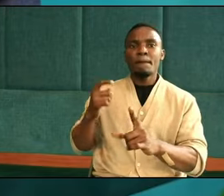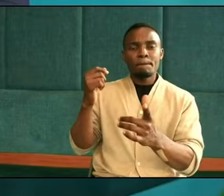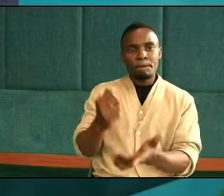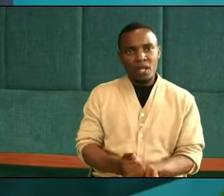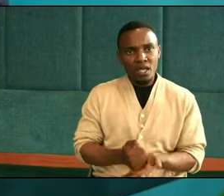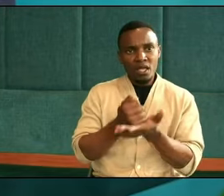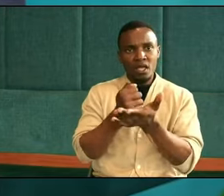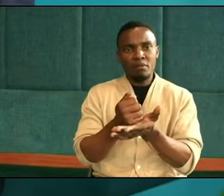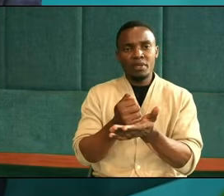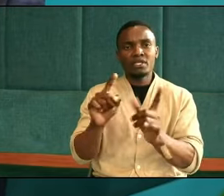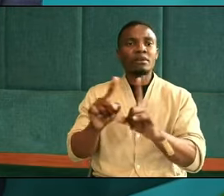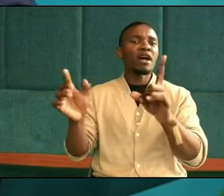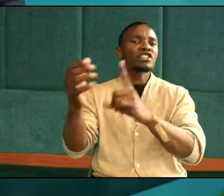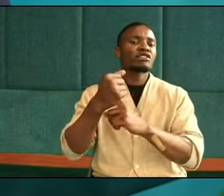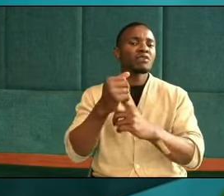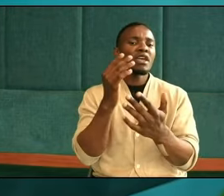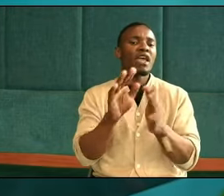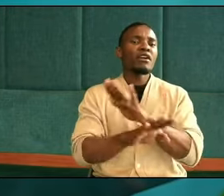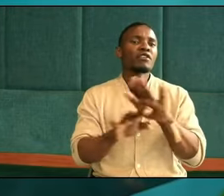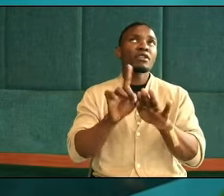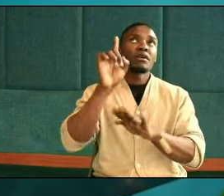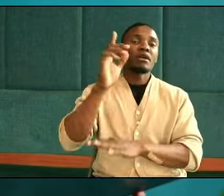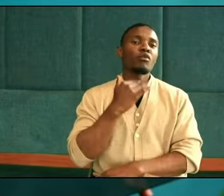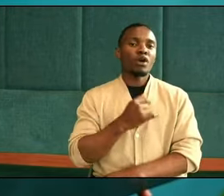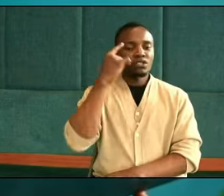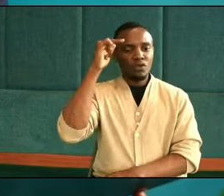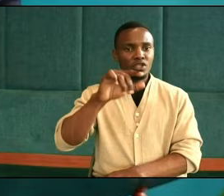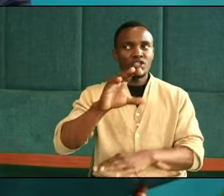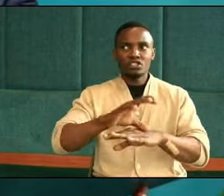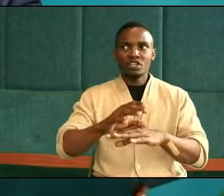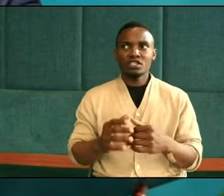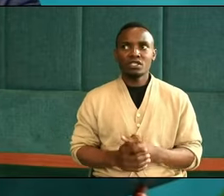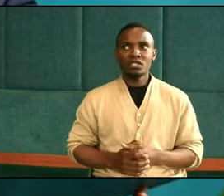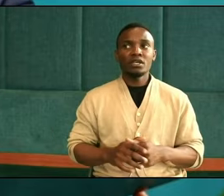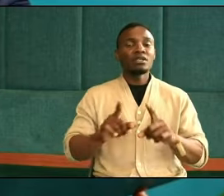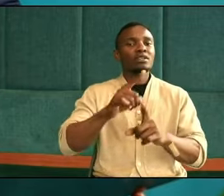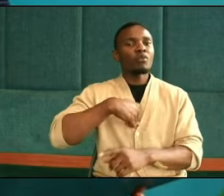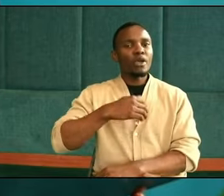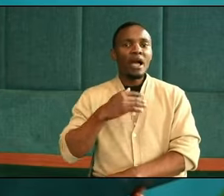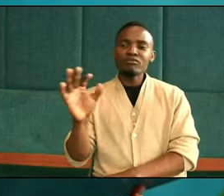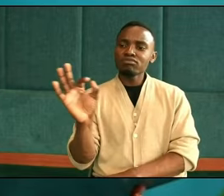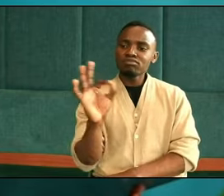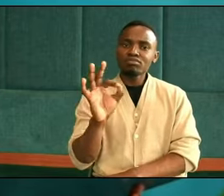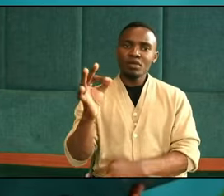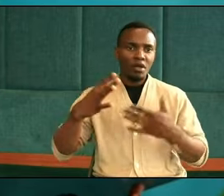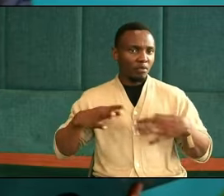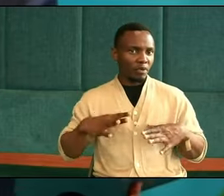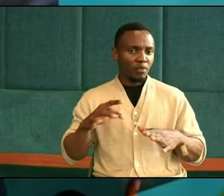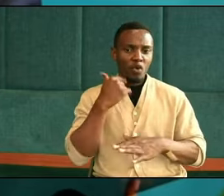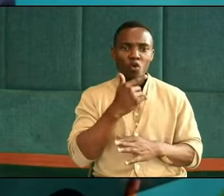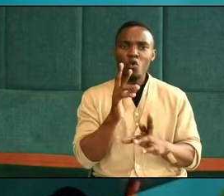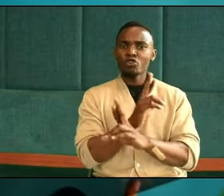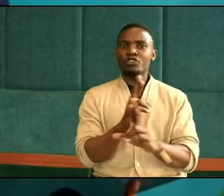he has desired for this church, for his own mission, as long as we have outliers who are willing to submit